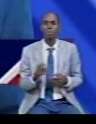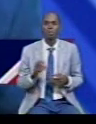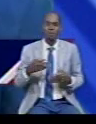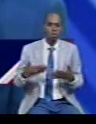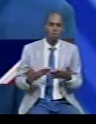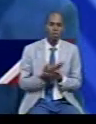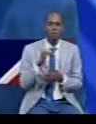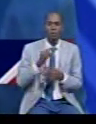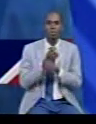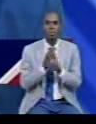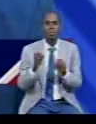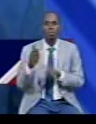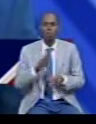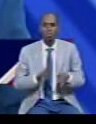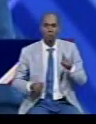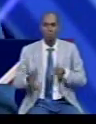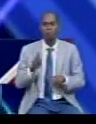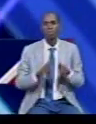lost.